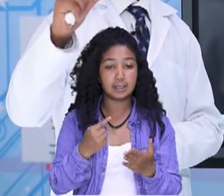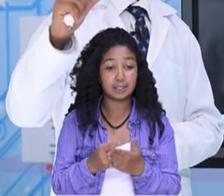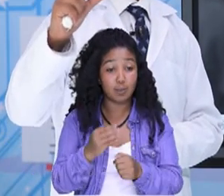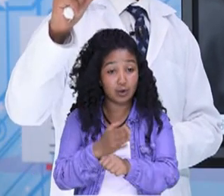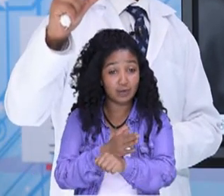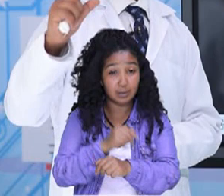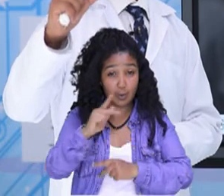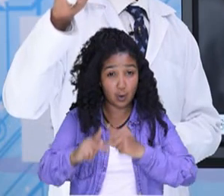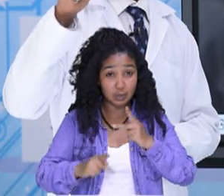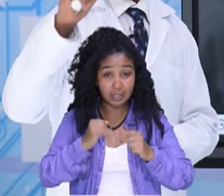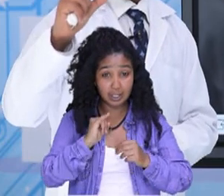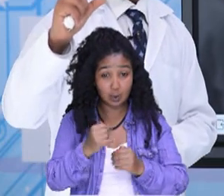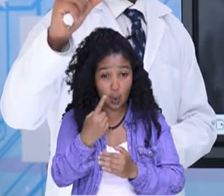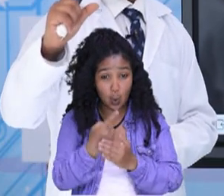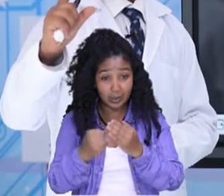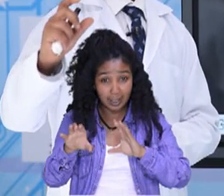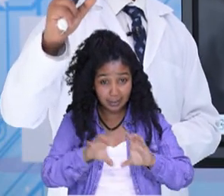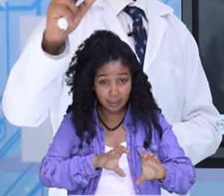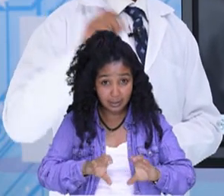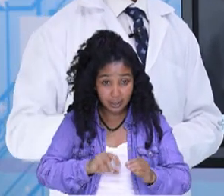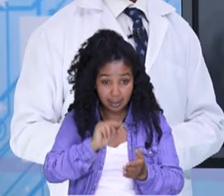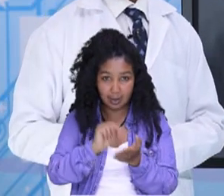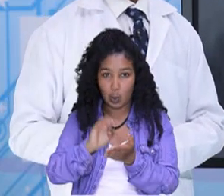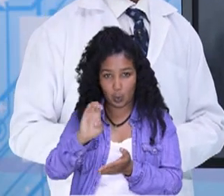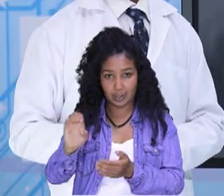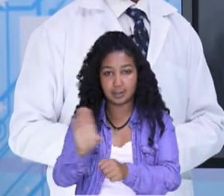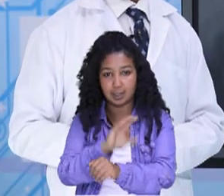This modification process is only takes place in